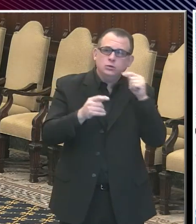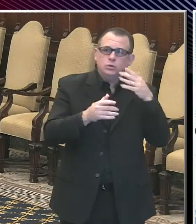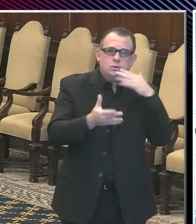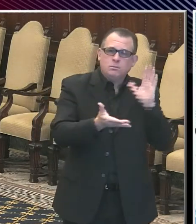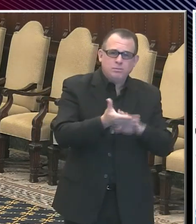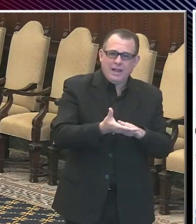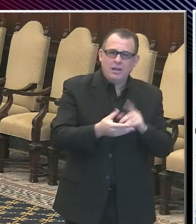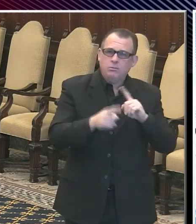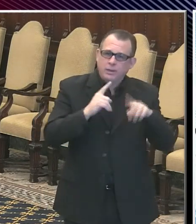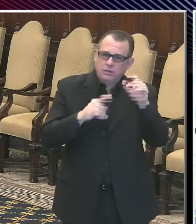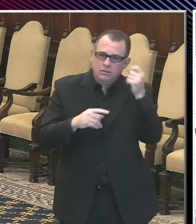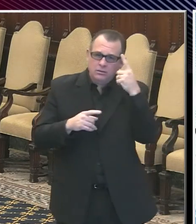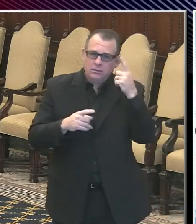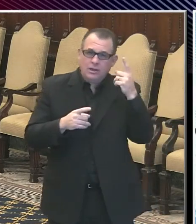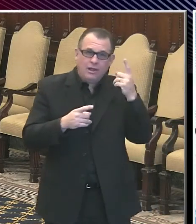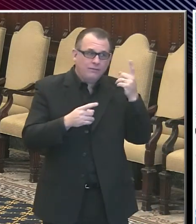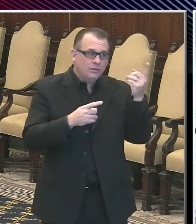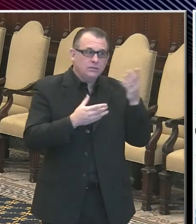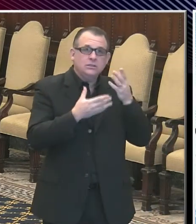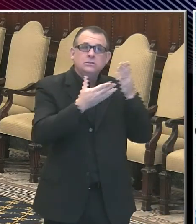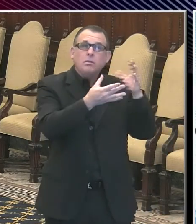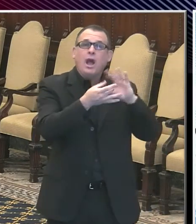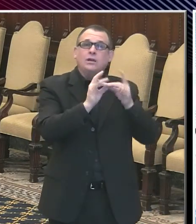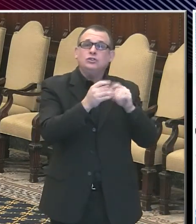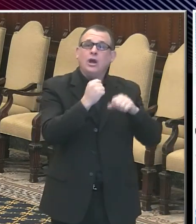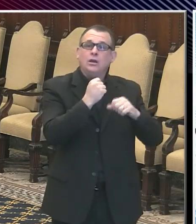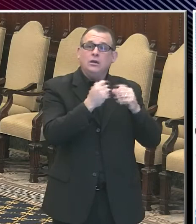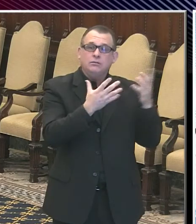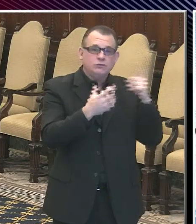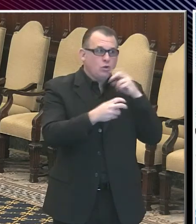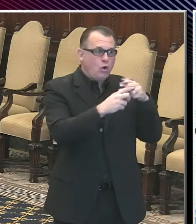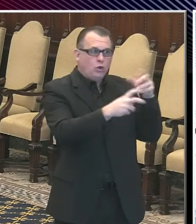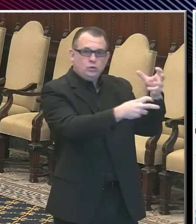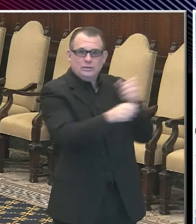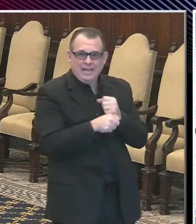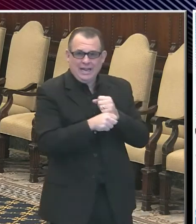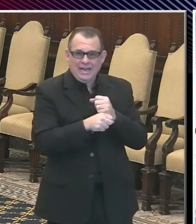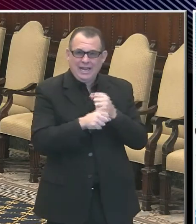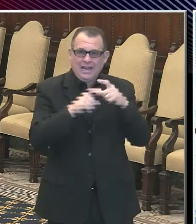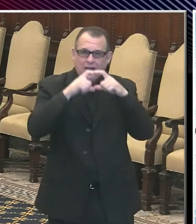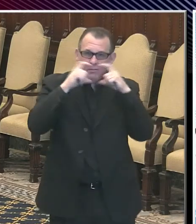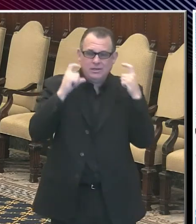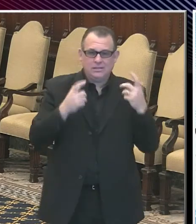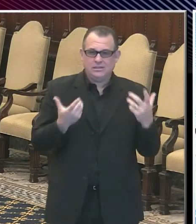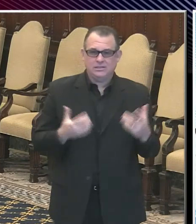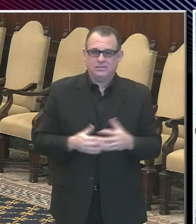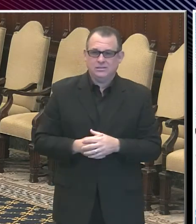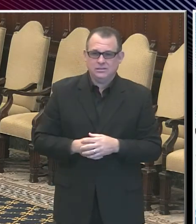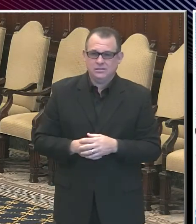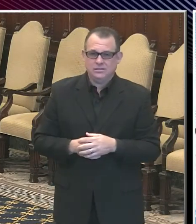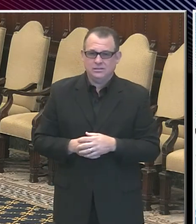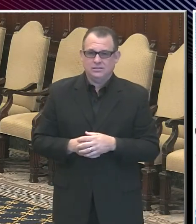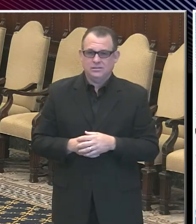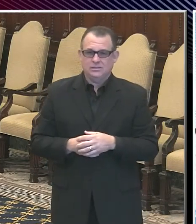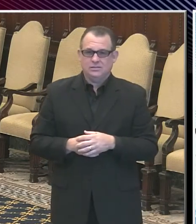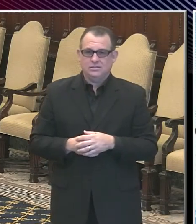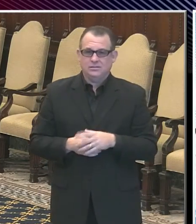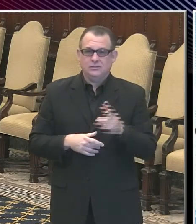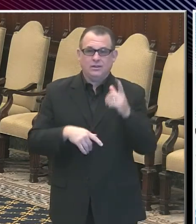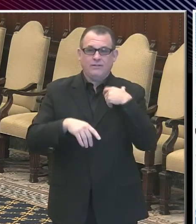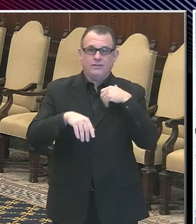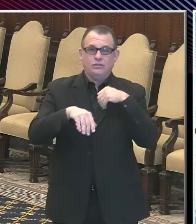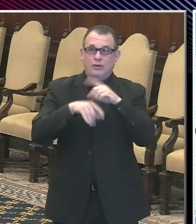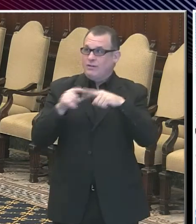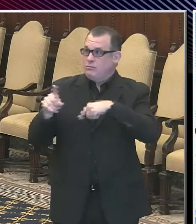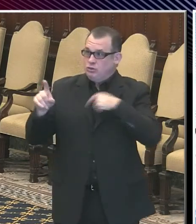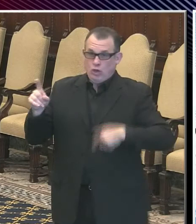hard to break through. We're not able to ship directly from China. My